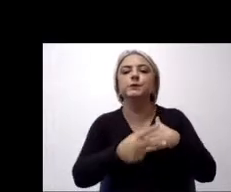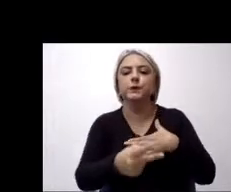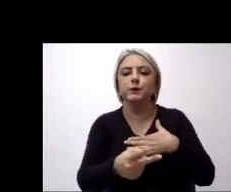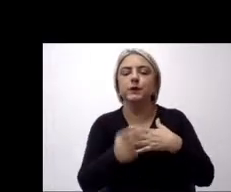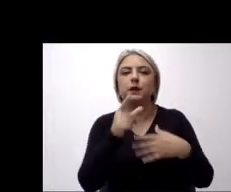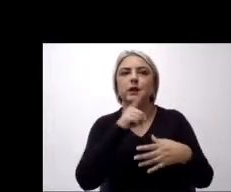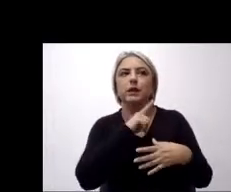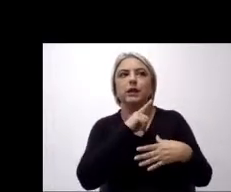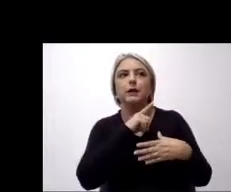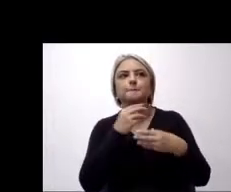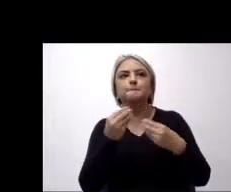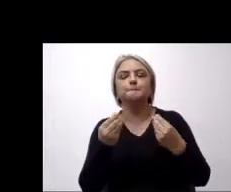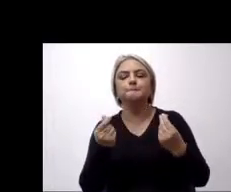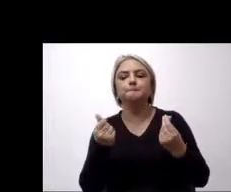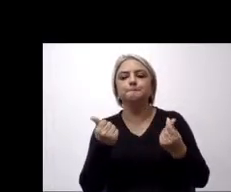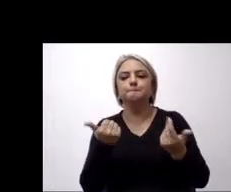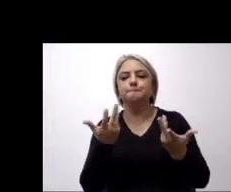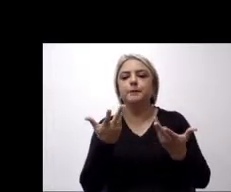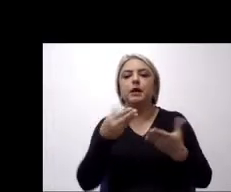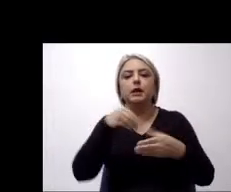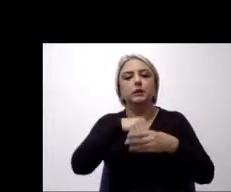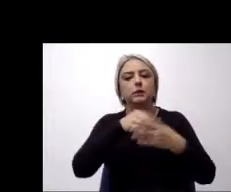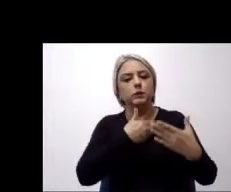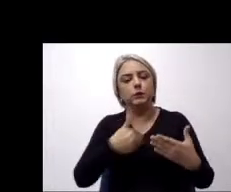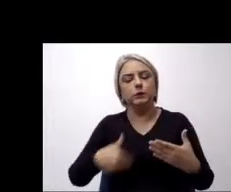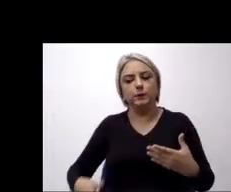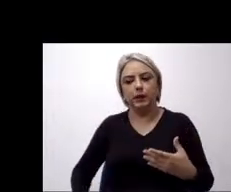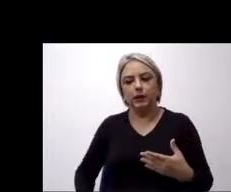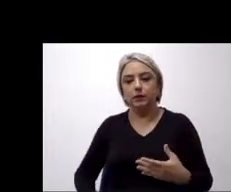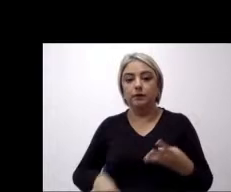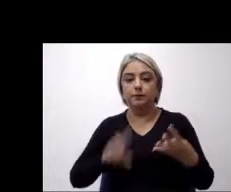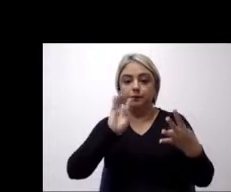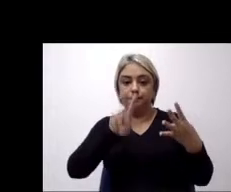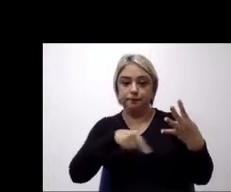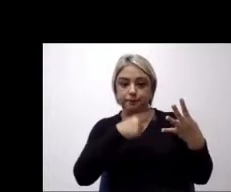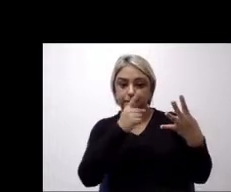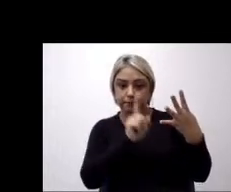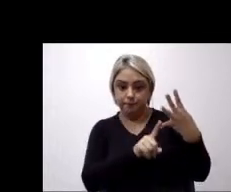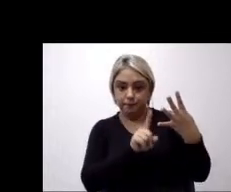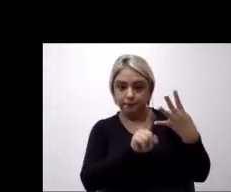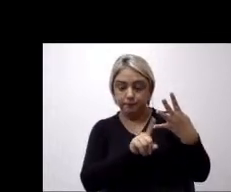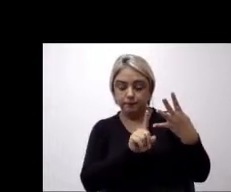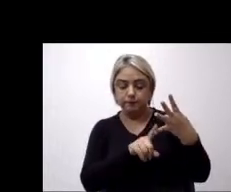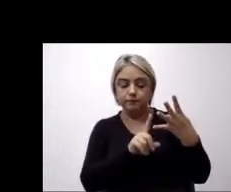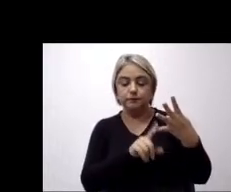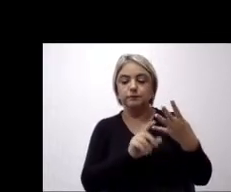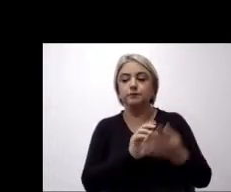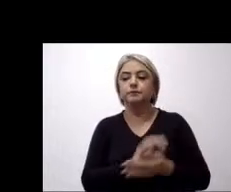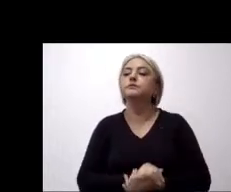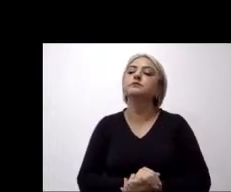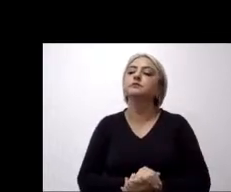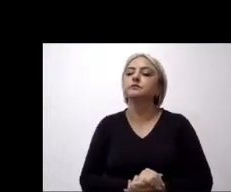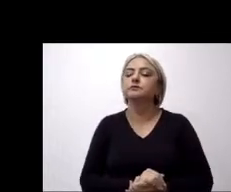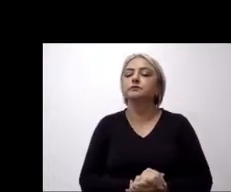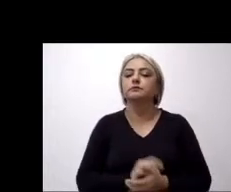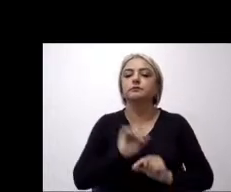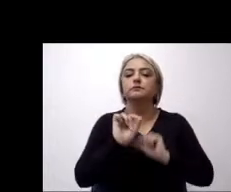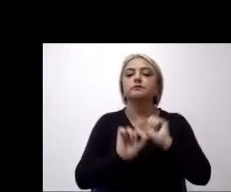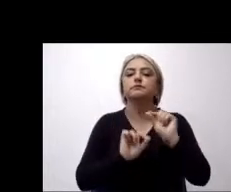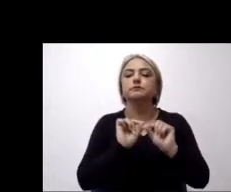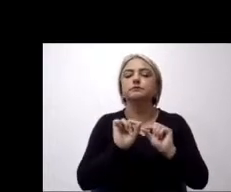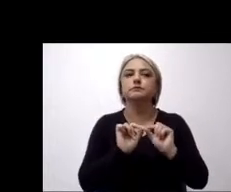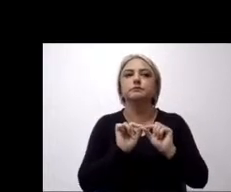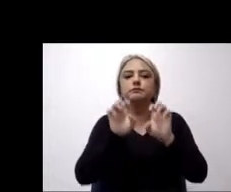A fourth point is probably that in a lot of policy process framework,